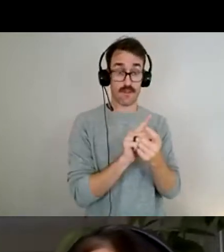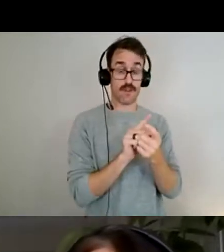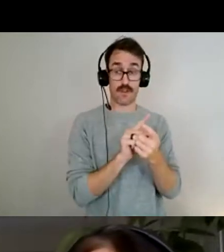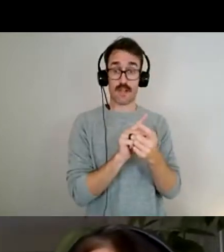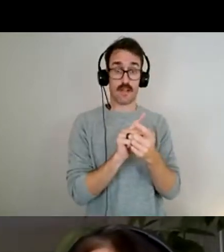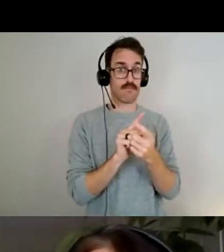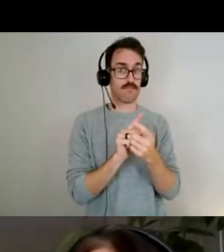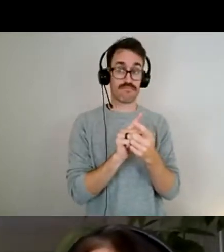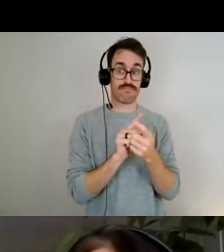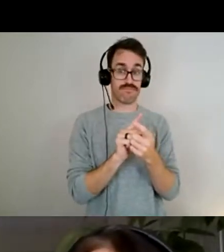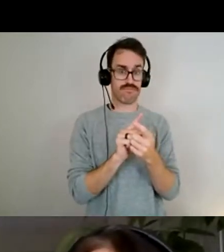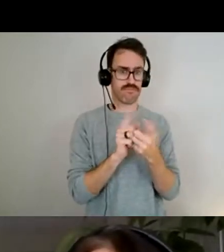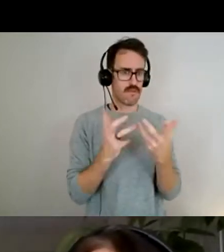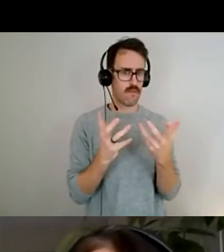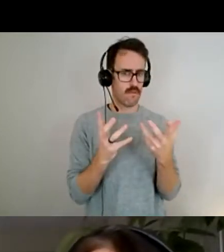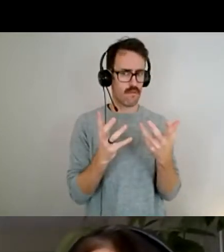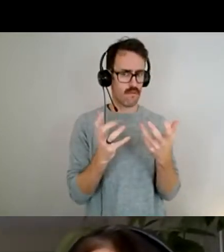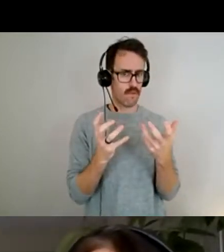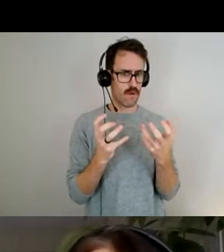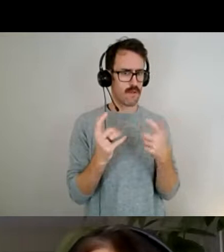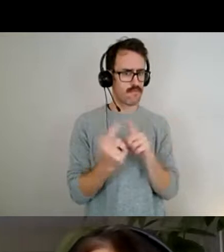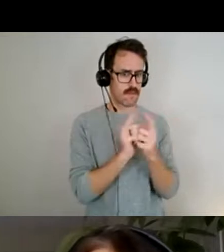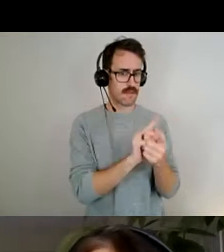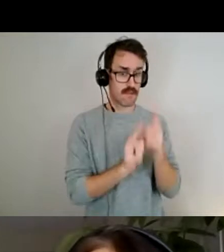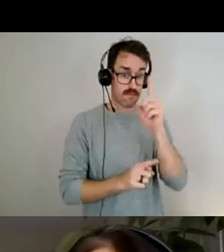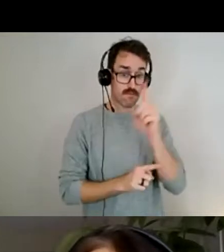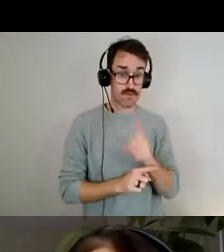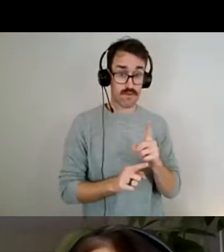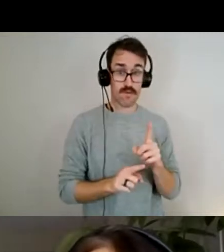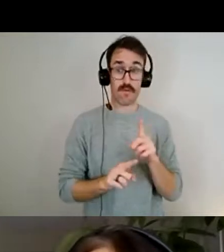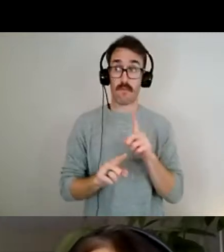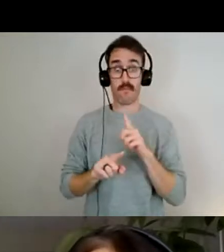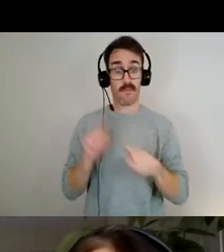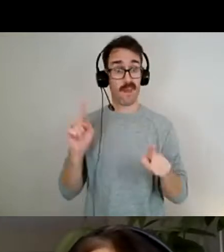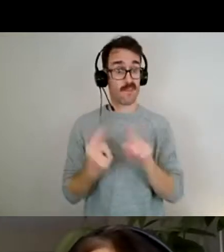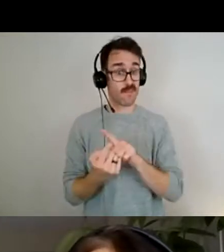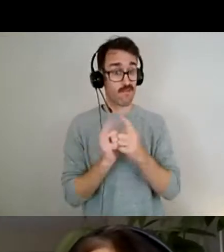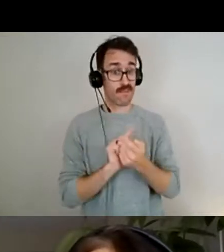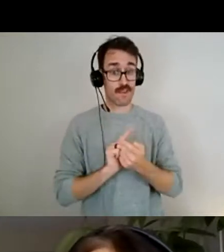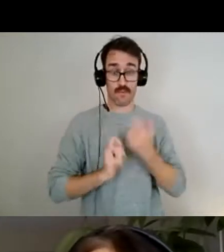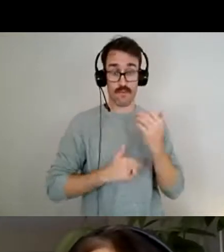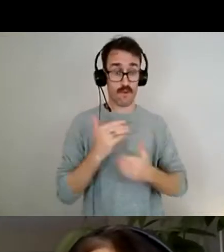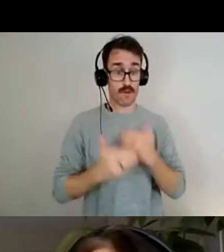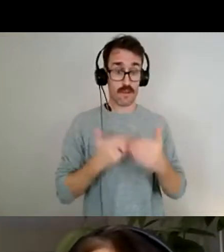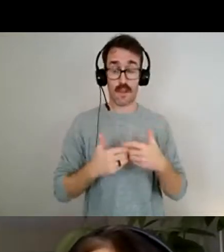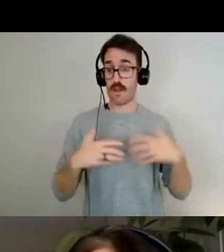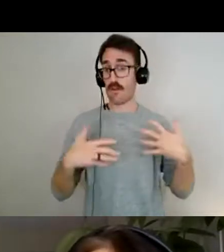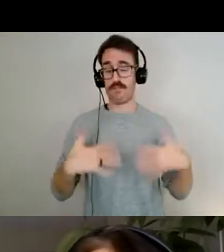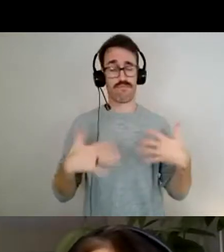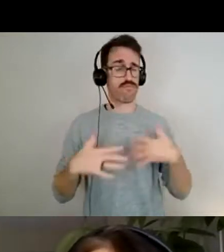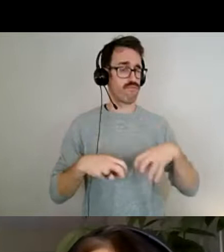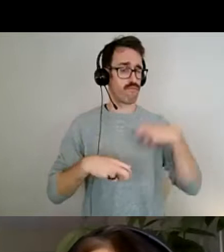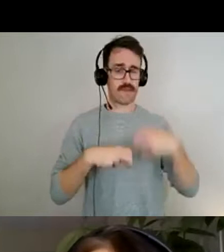is a desired feature. The process of translation is exceptionally